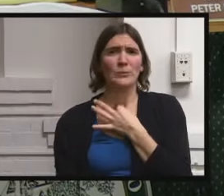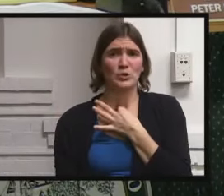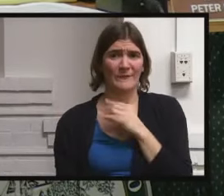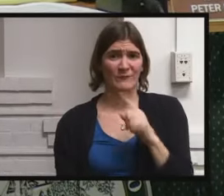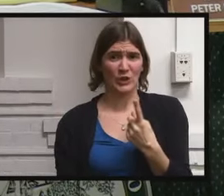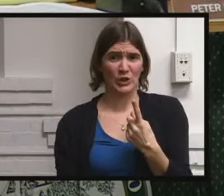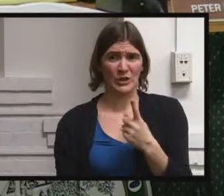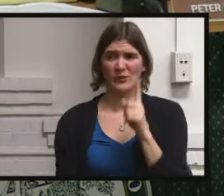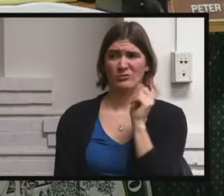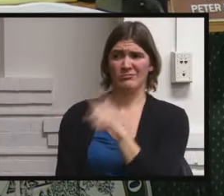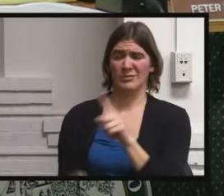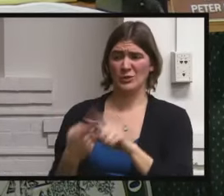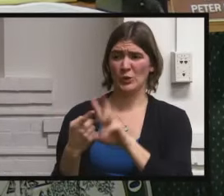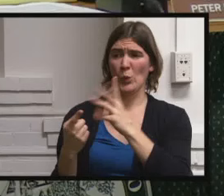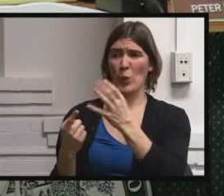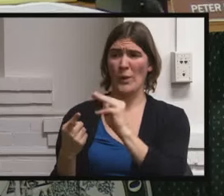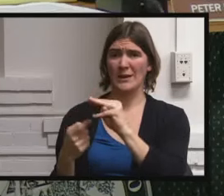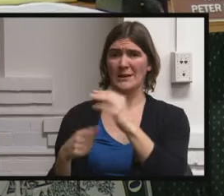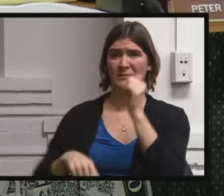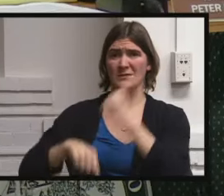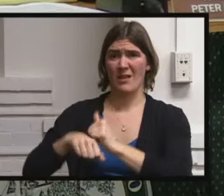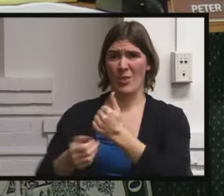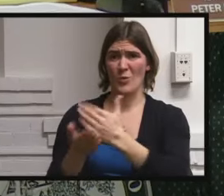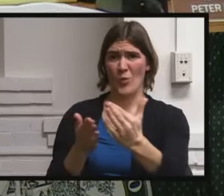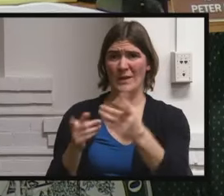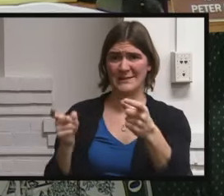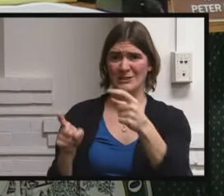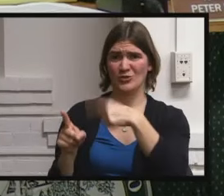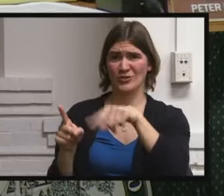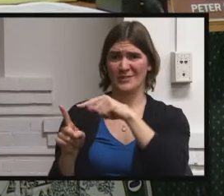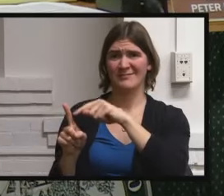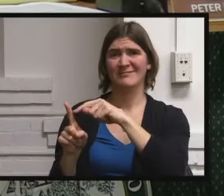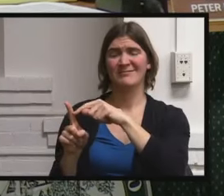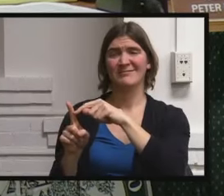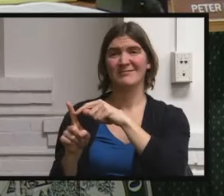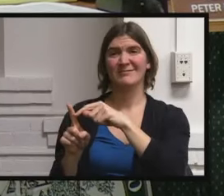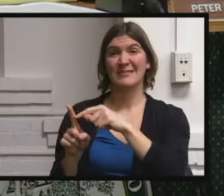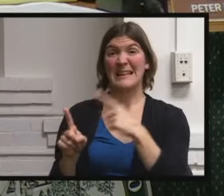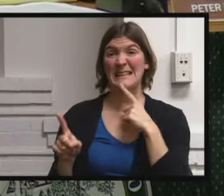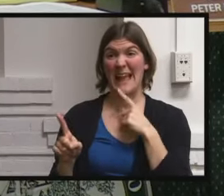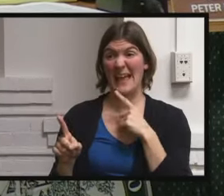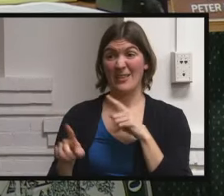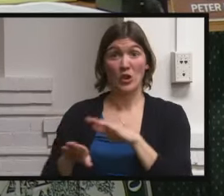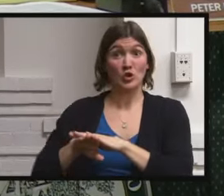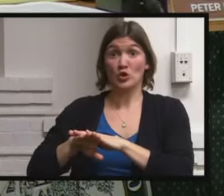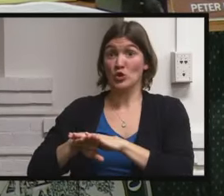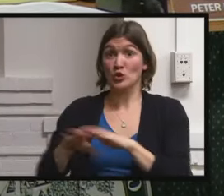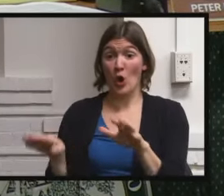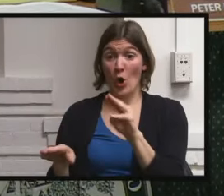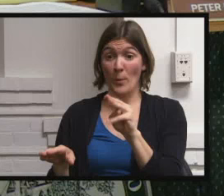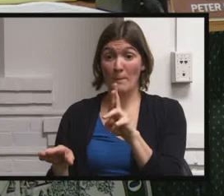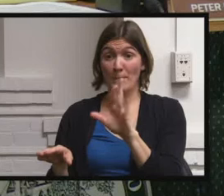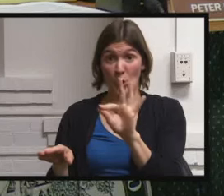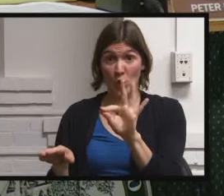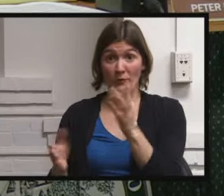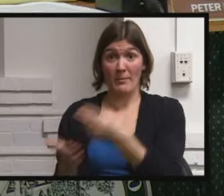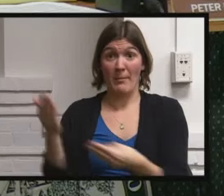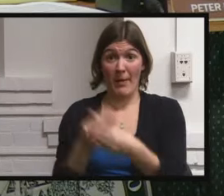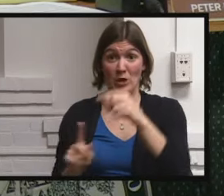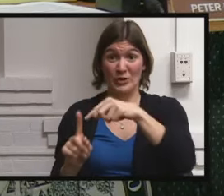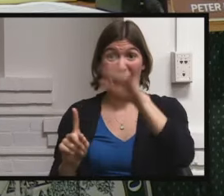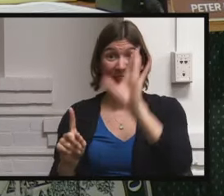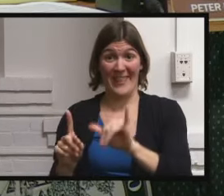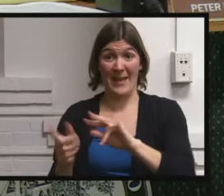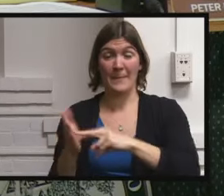is posed to the Wyndham Solid Waste Management District. There is a no materials recovery facility budget